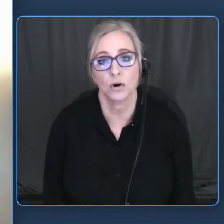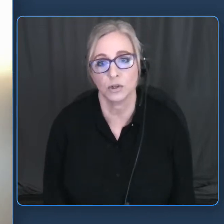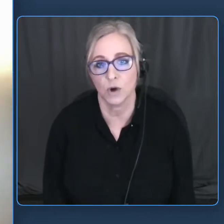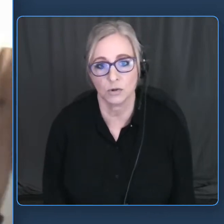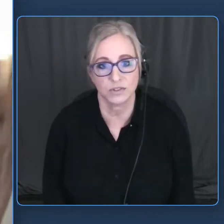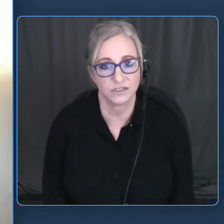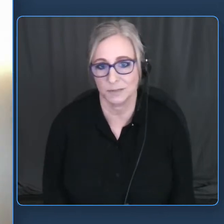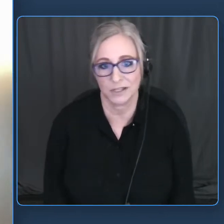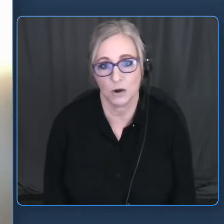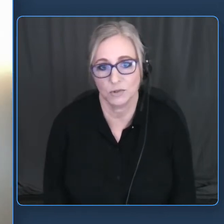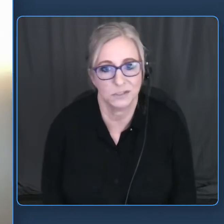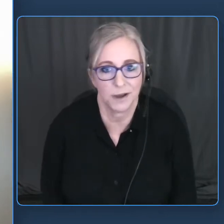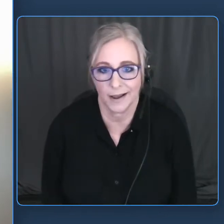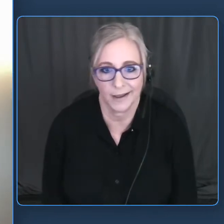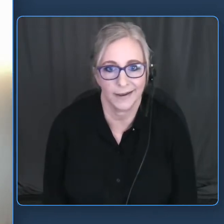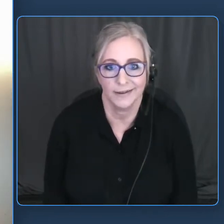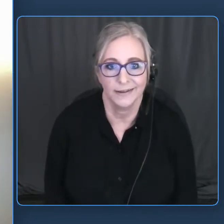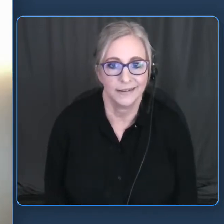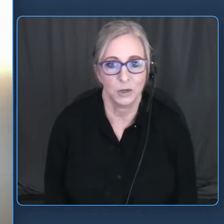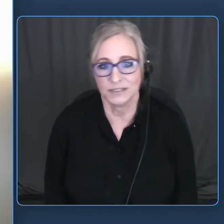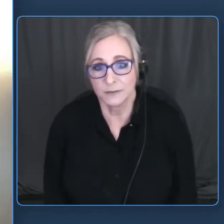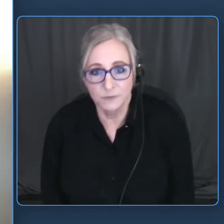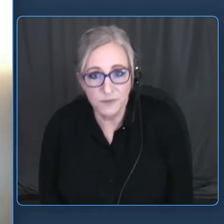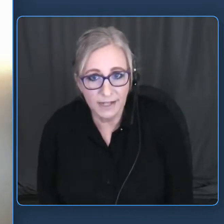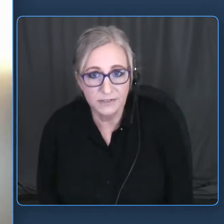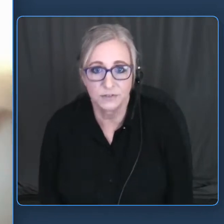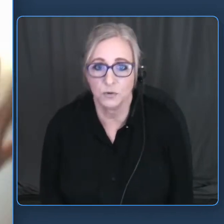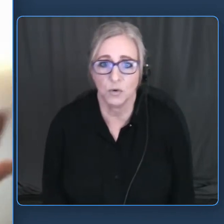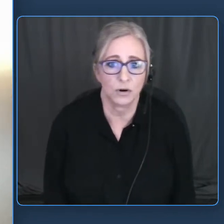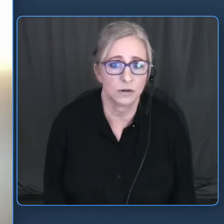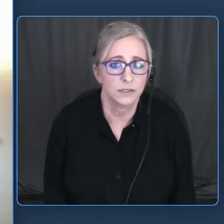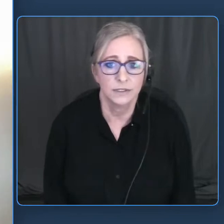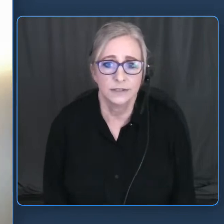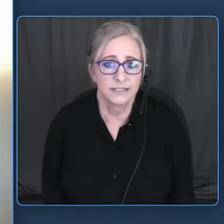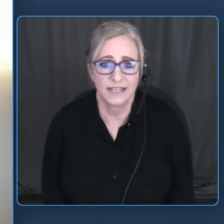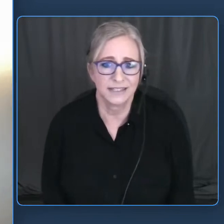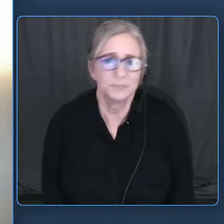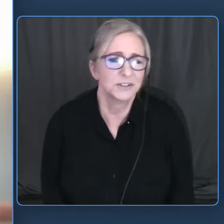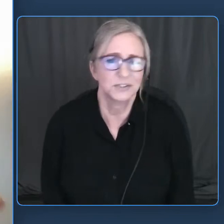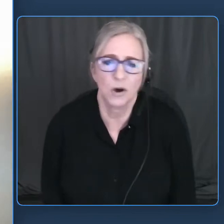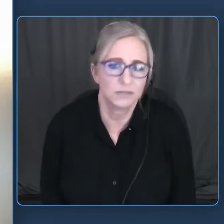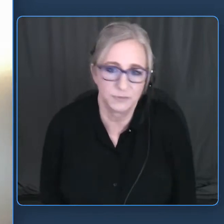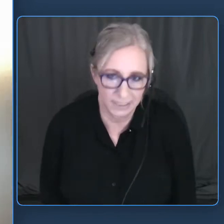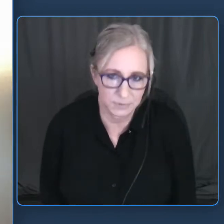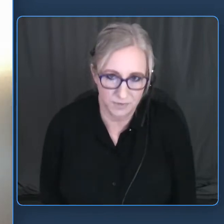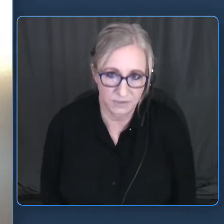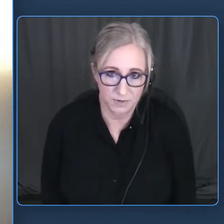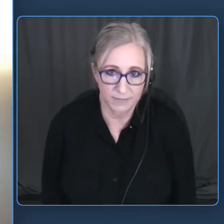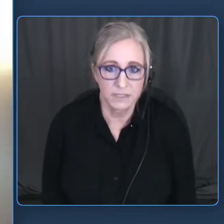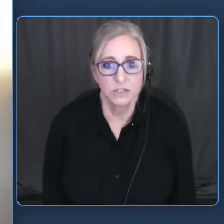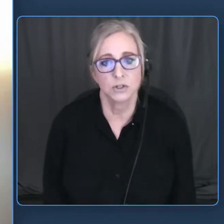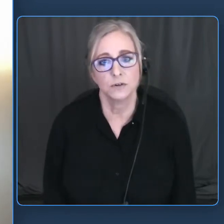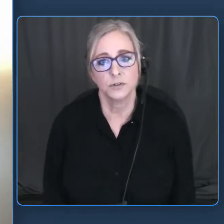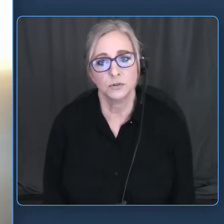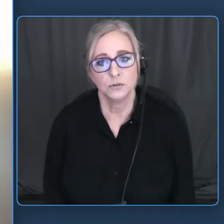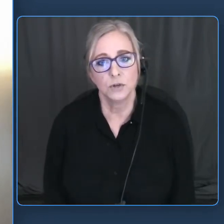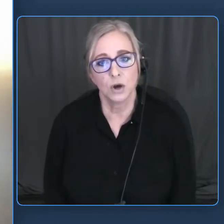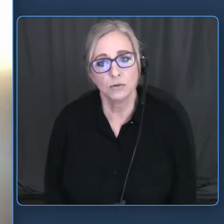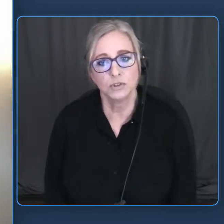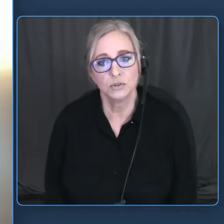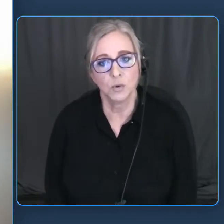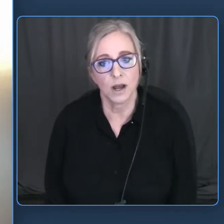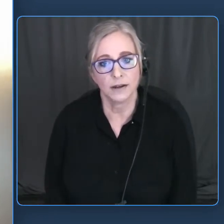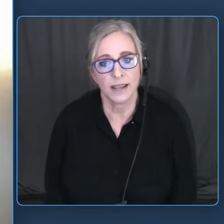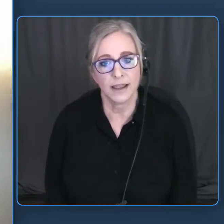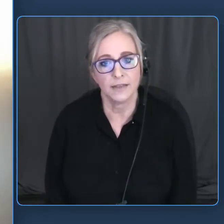event, or it's something hosted by, a deaf event, or let's say there's all different types of events, right? So if you